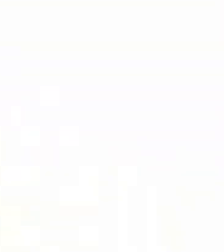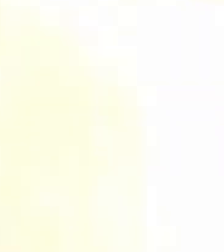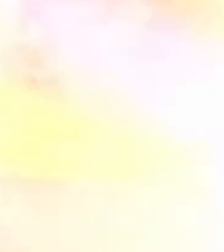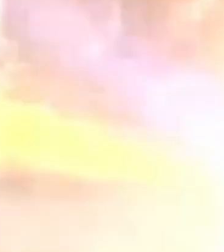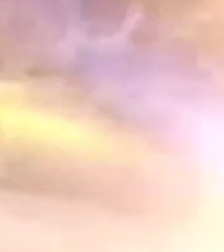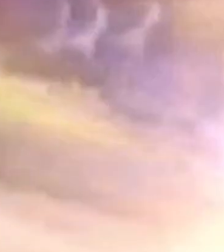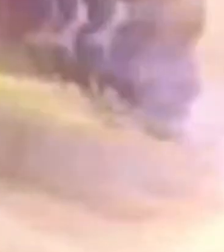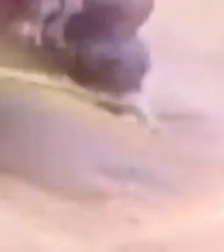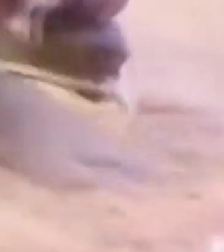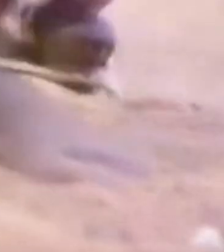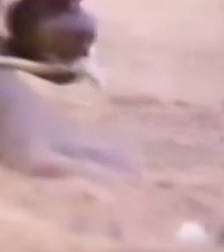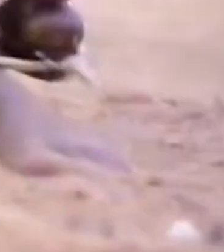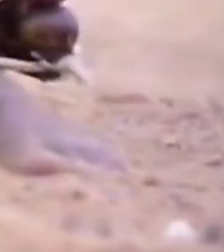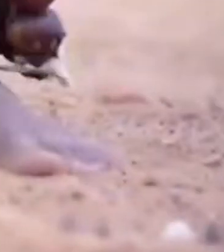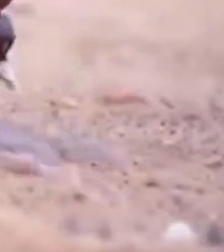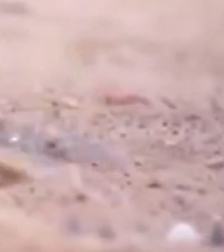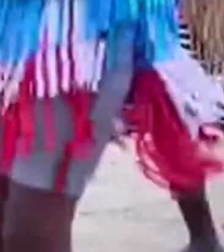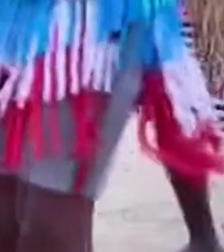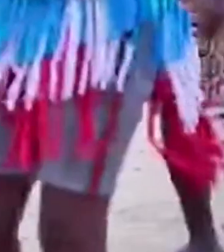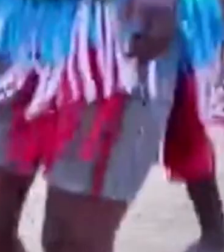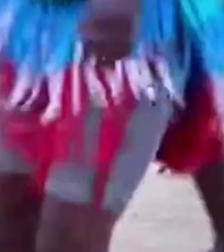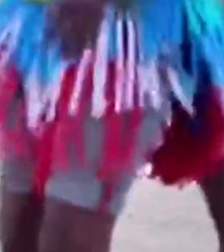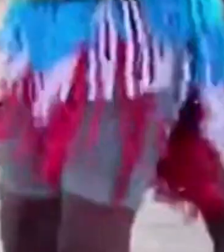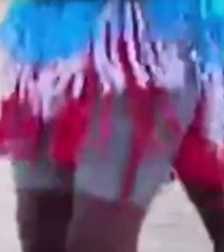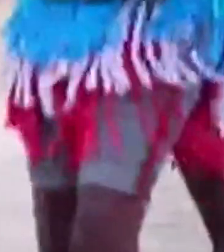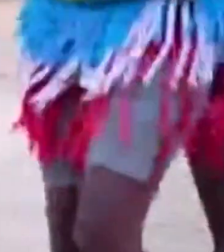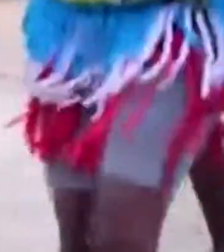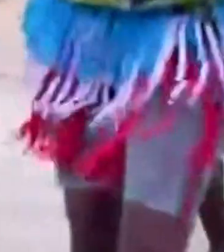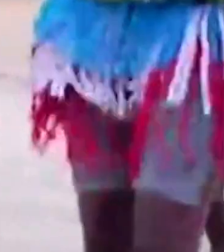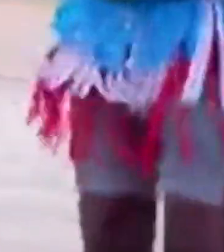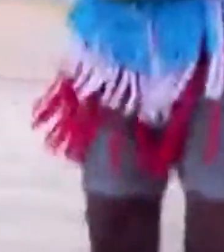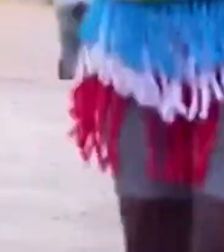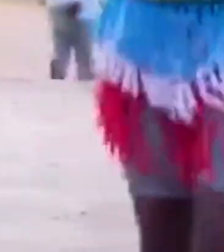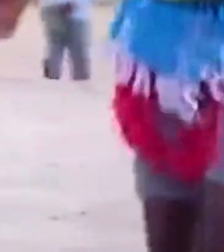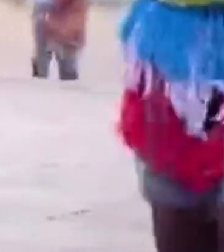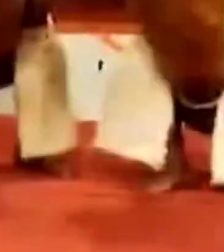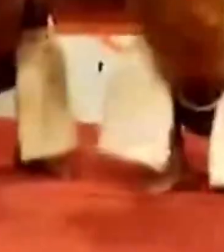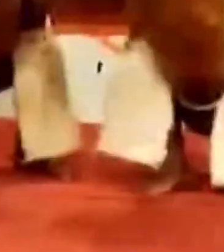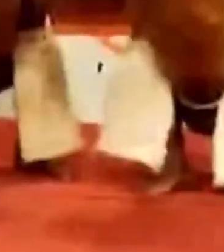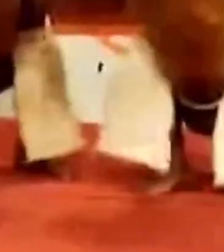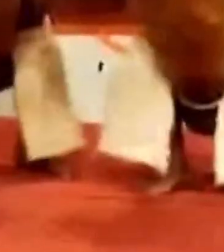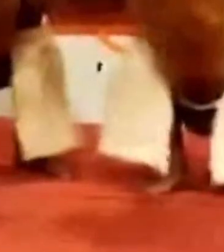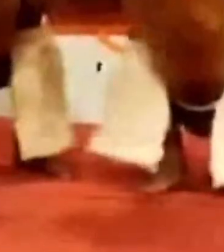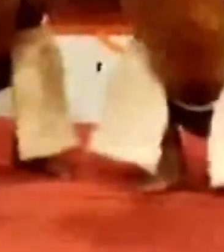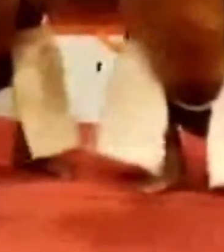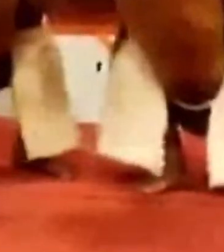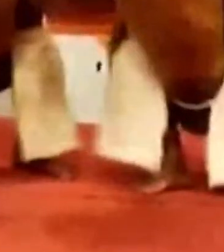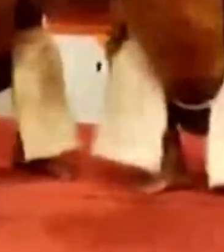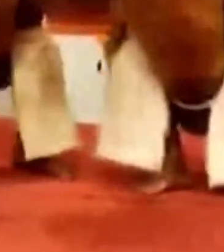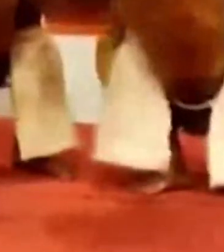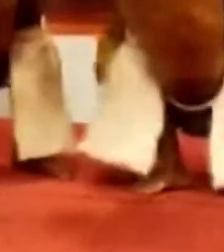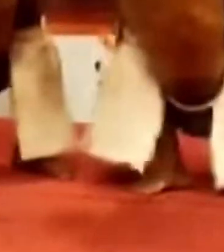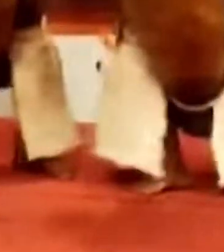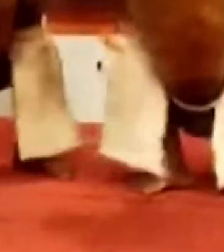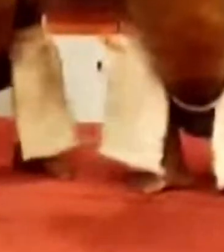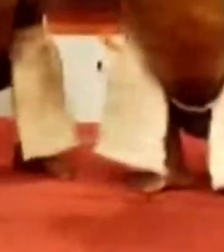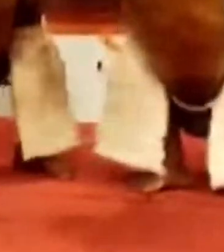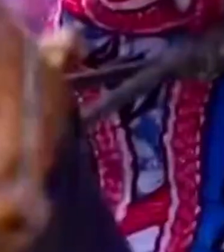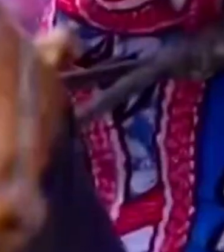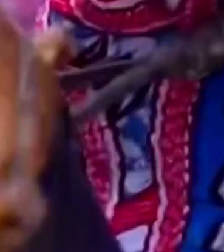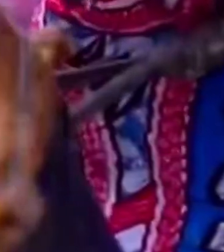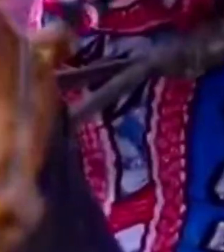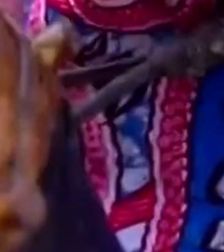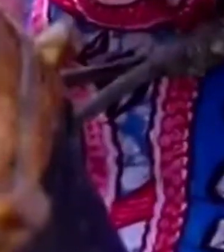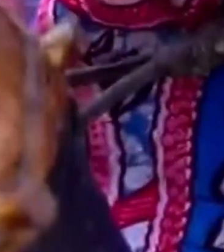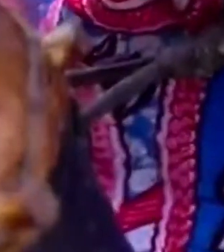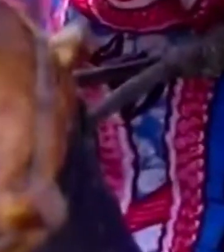Immerse yourself in the rich culture, movements, colors, pulse, rhythms and energy